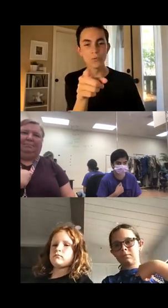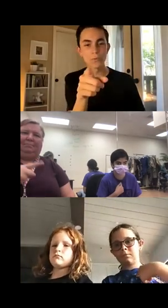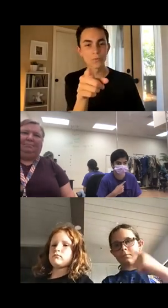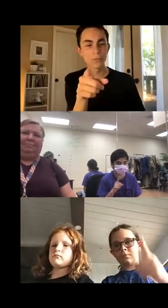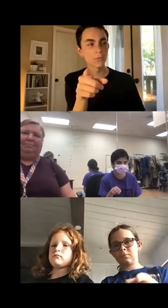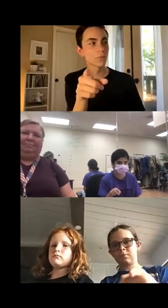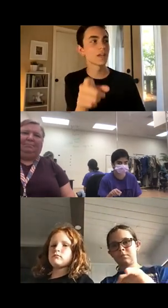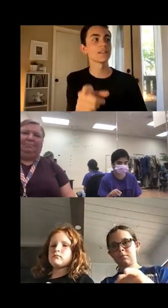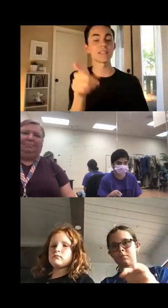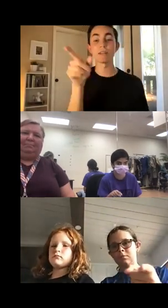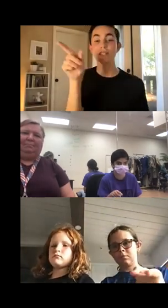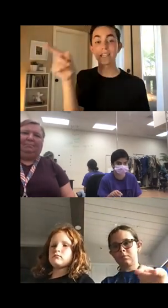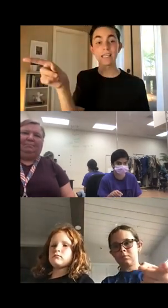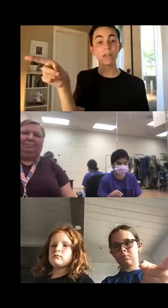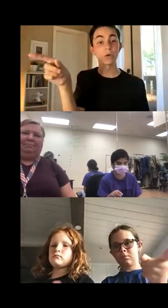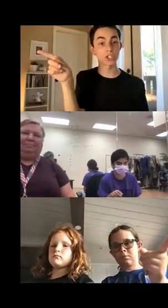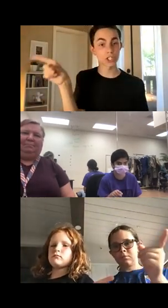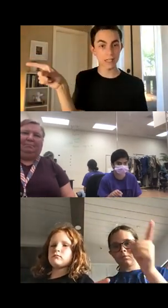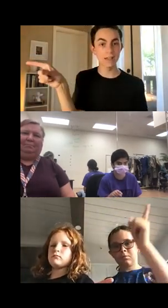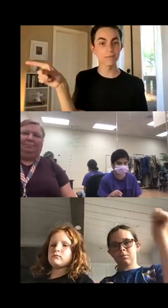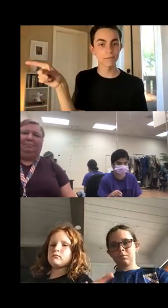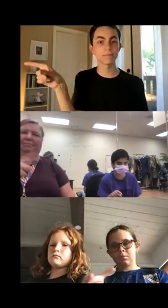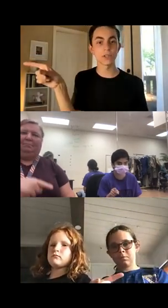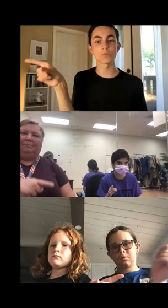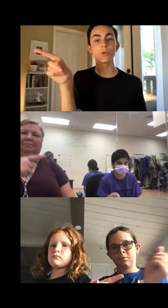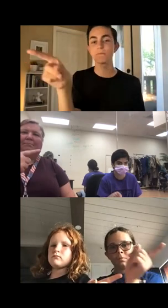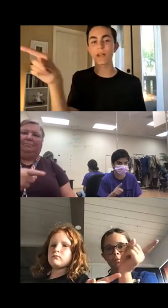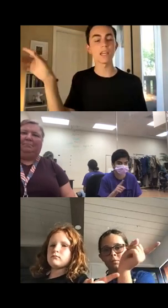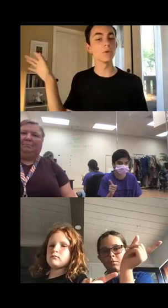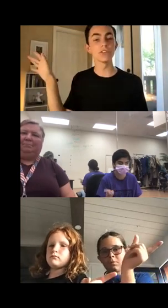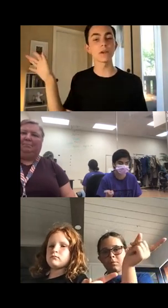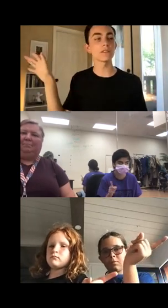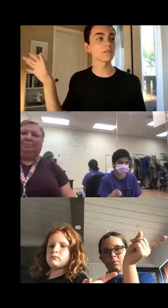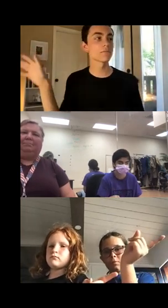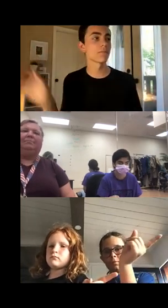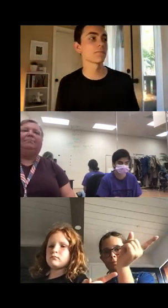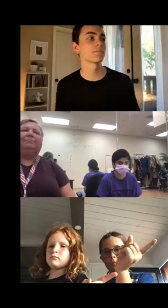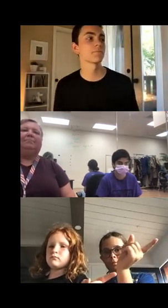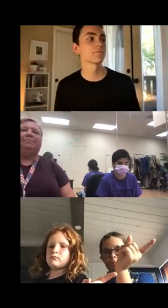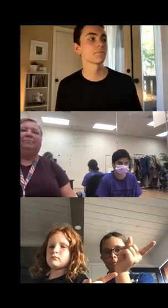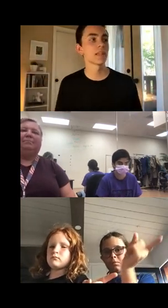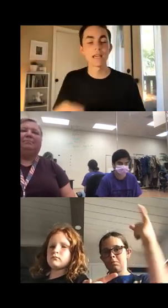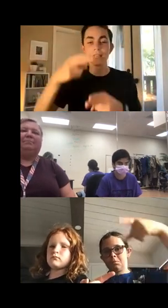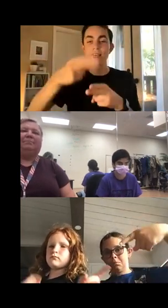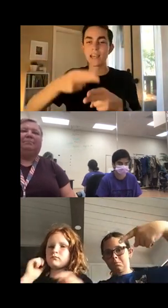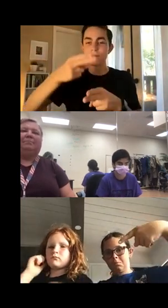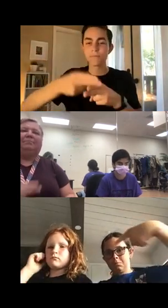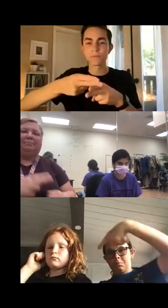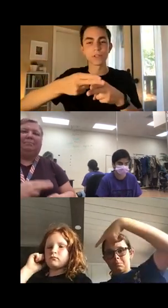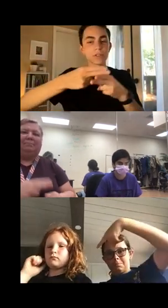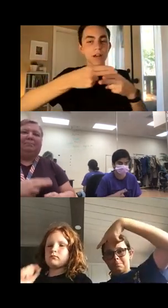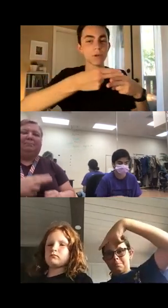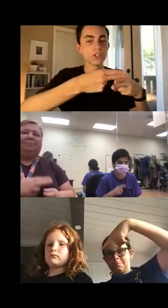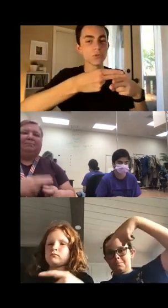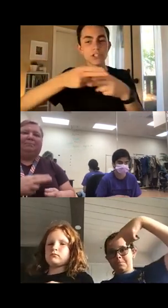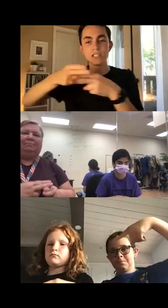you, same as he or she. You just point anywhere in space. Name, we